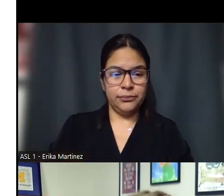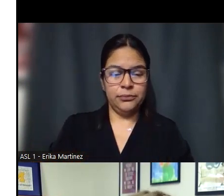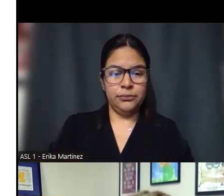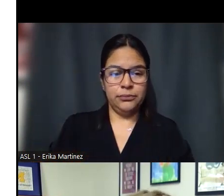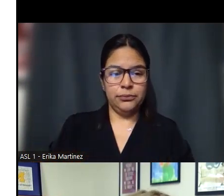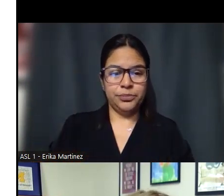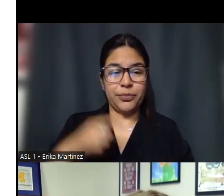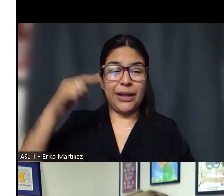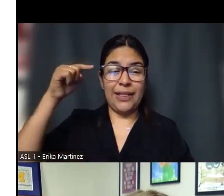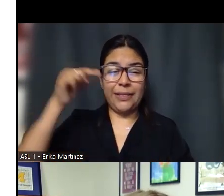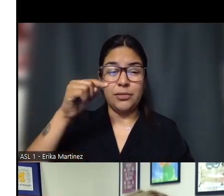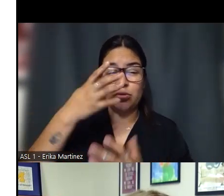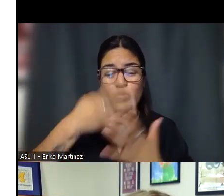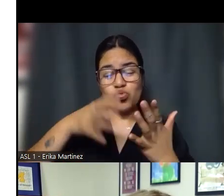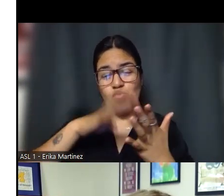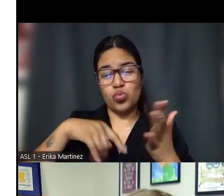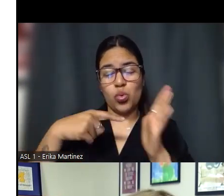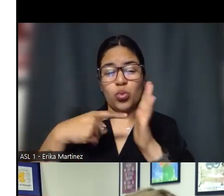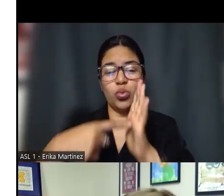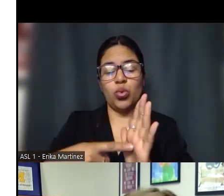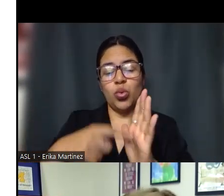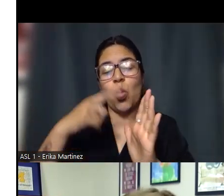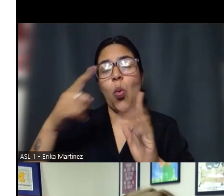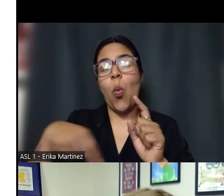This shows you when